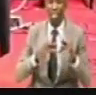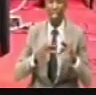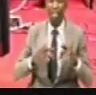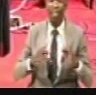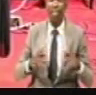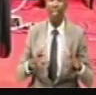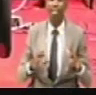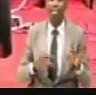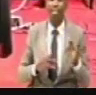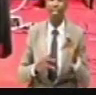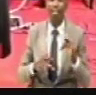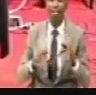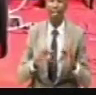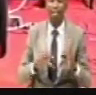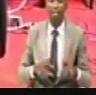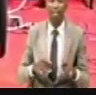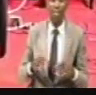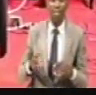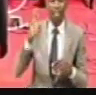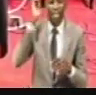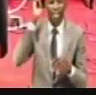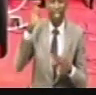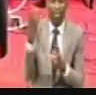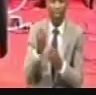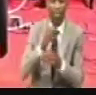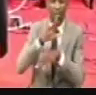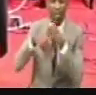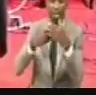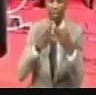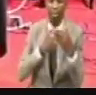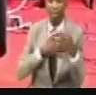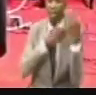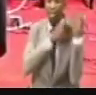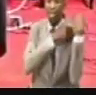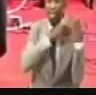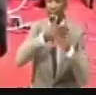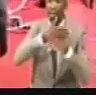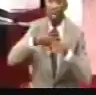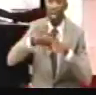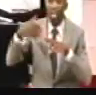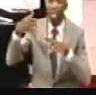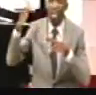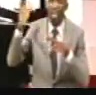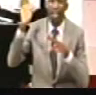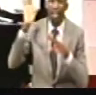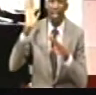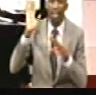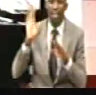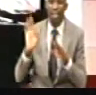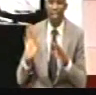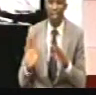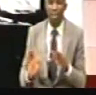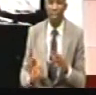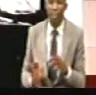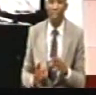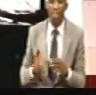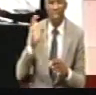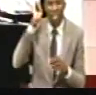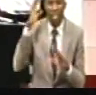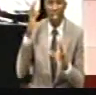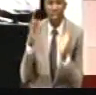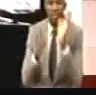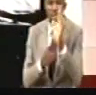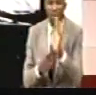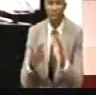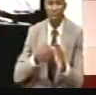of wonder, mercy, and grace. He shall be my slave. And he set me so free. Took all my